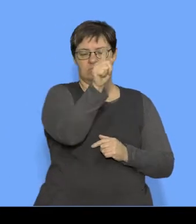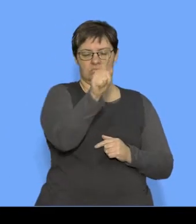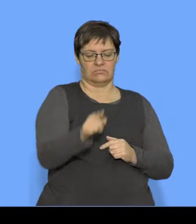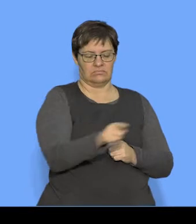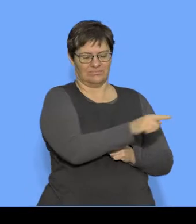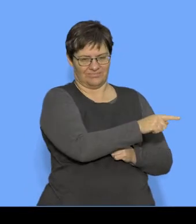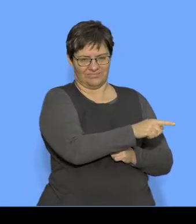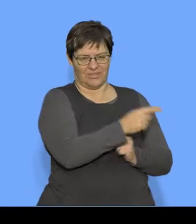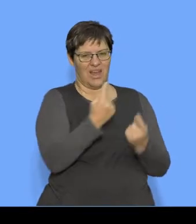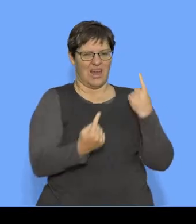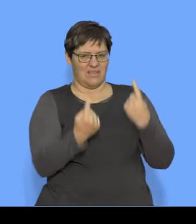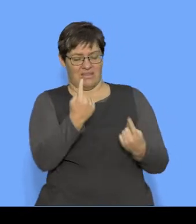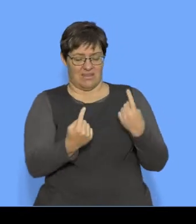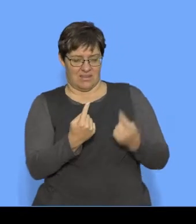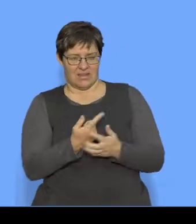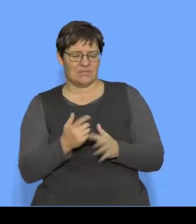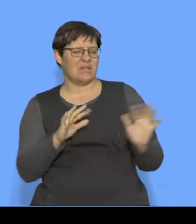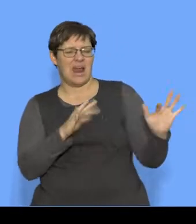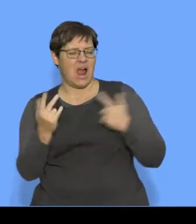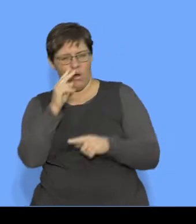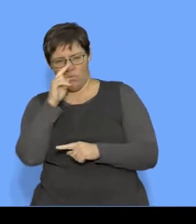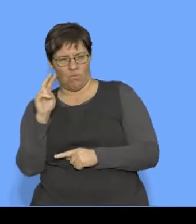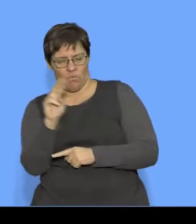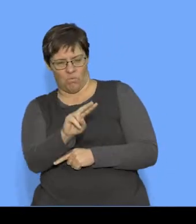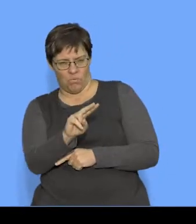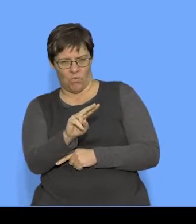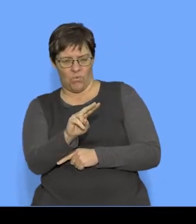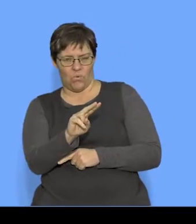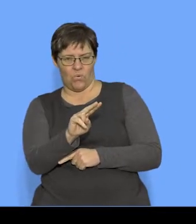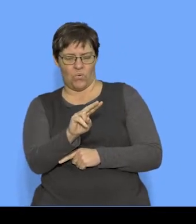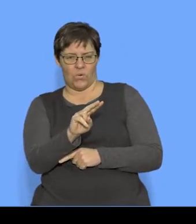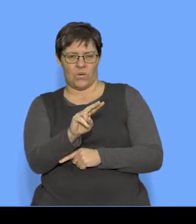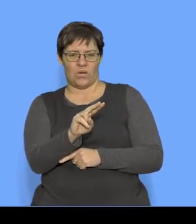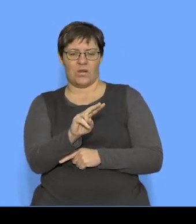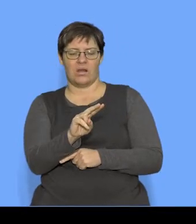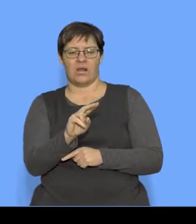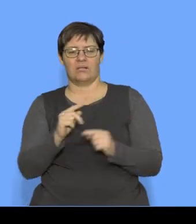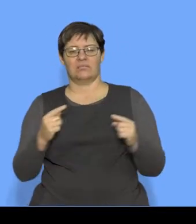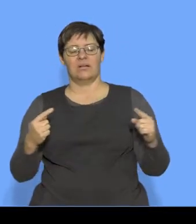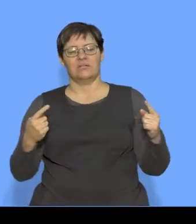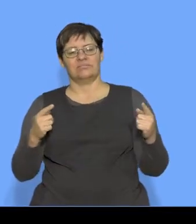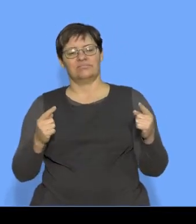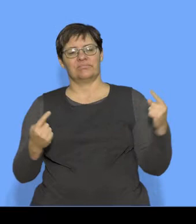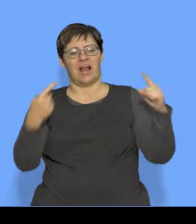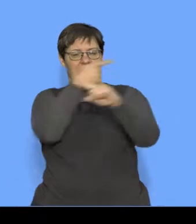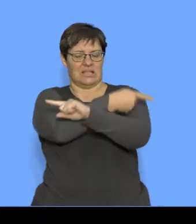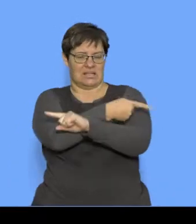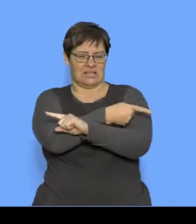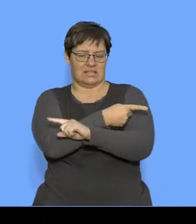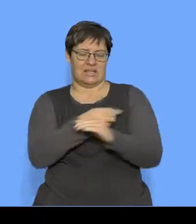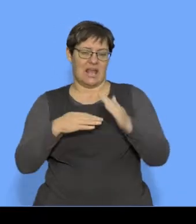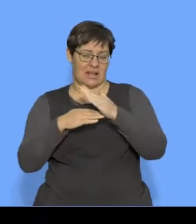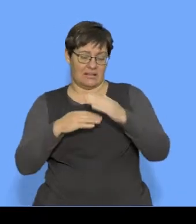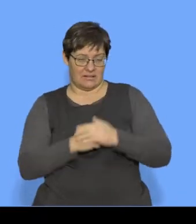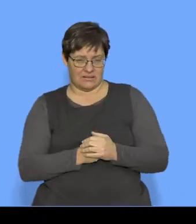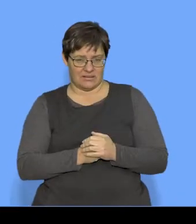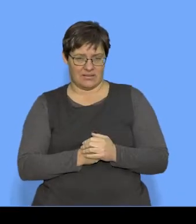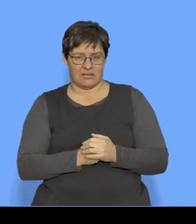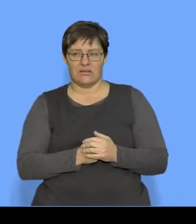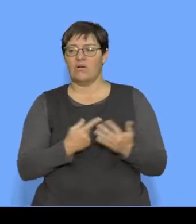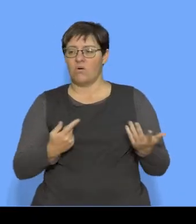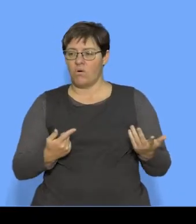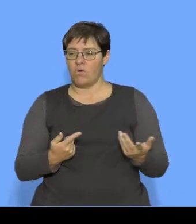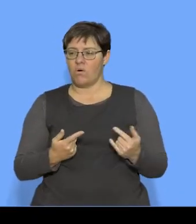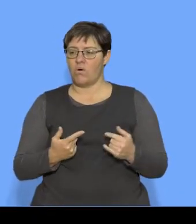I'm gonna make for you here. Right, so that's how you look at the alternate angles. Also, you can try and talk